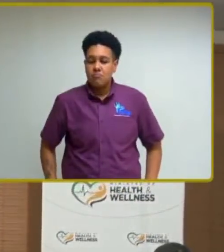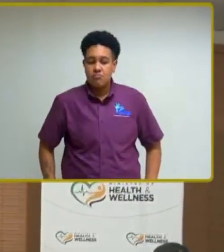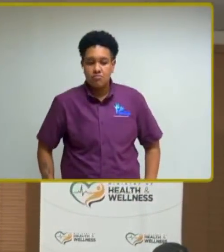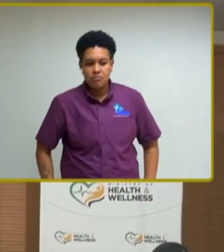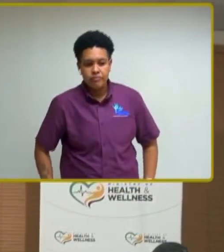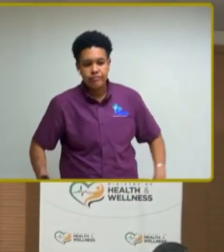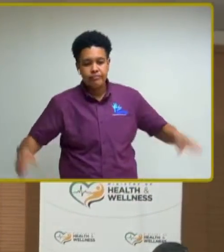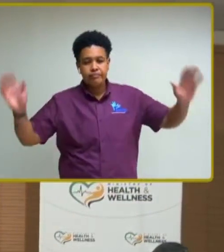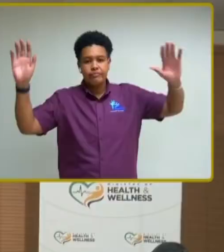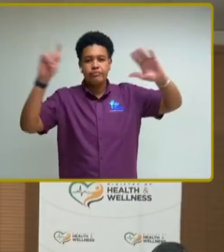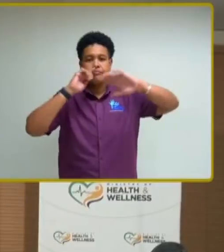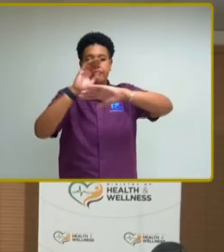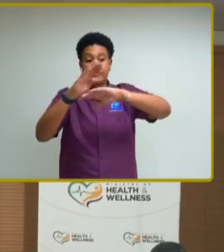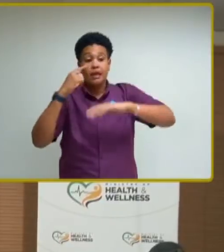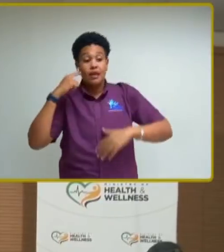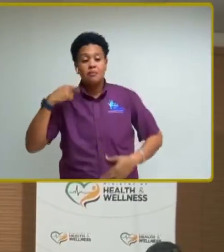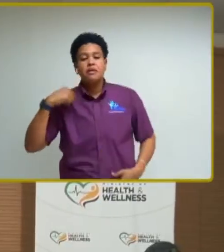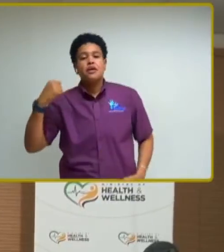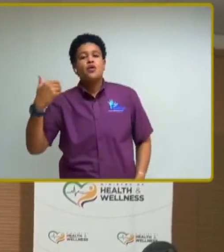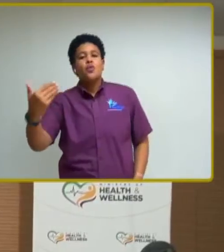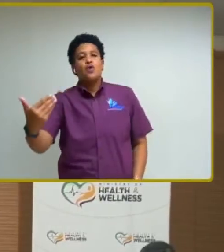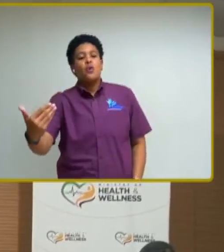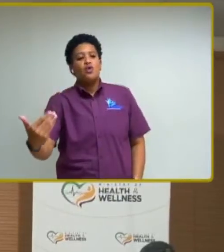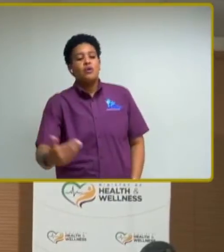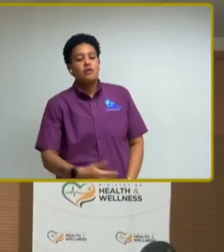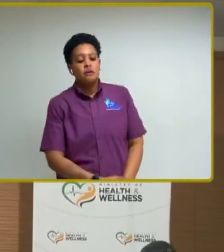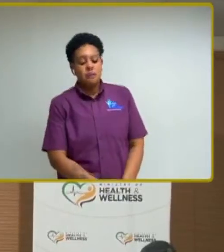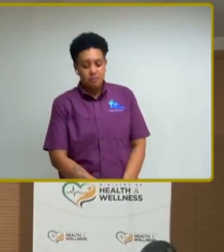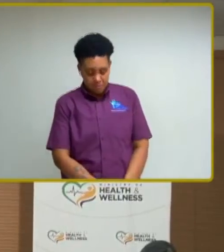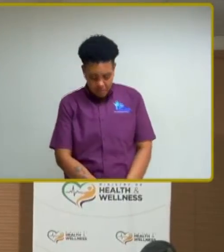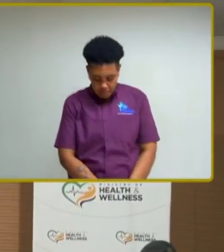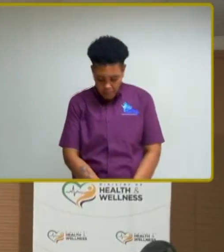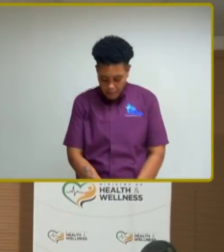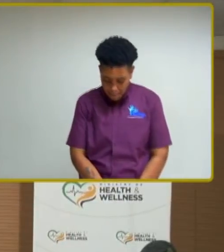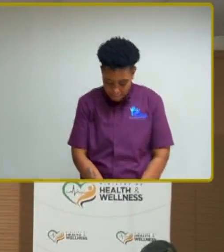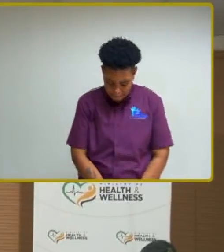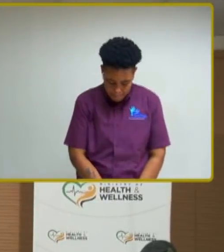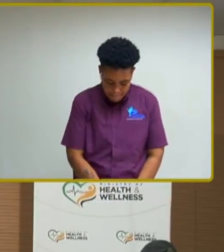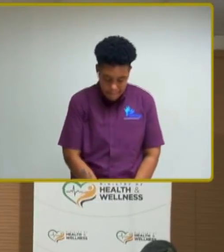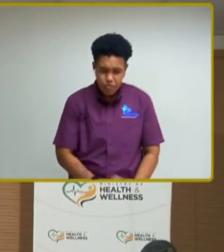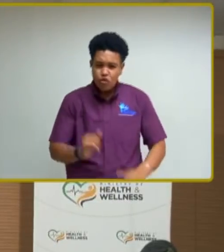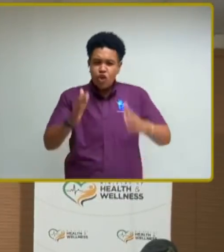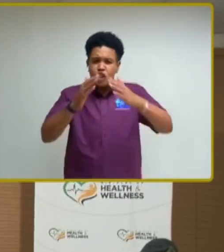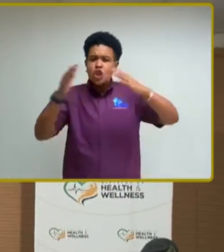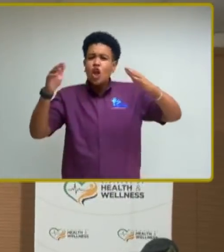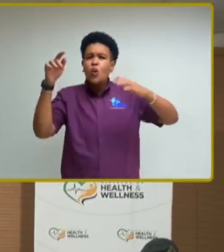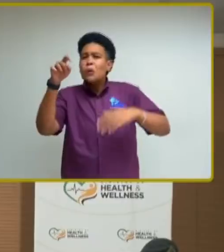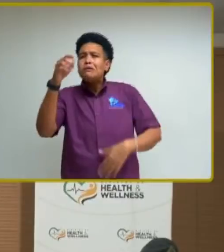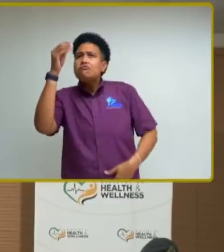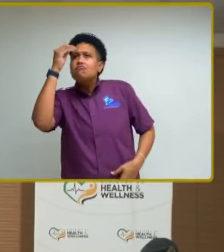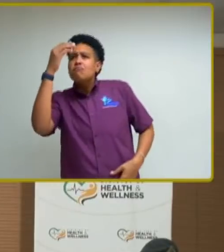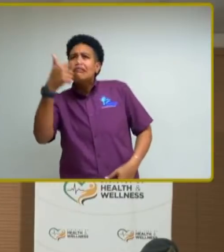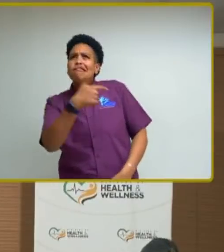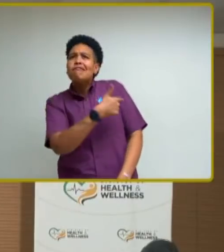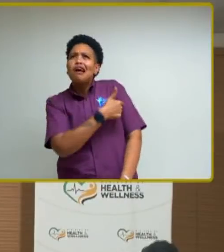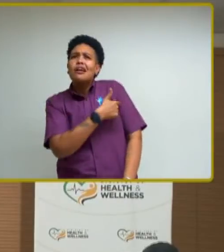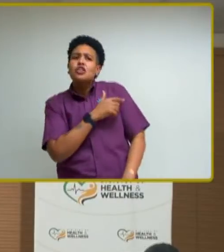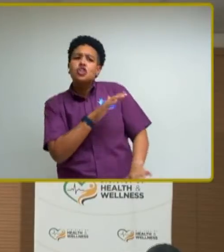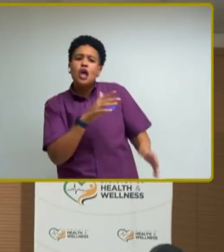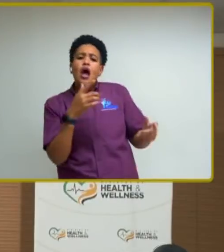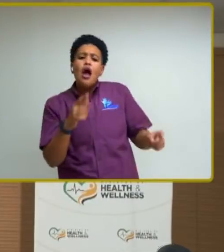Hi, good evening. Are you hearing me? Yes, go ahead, please. All right, just a general question on